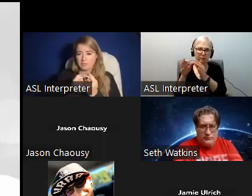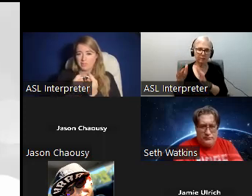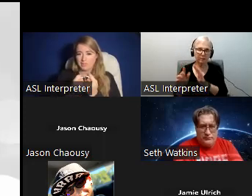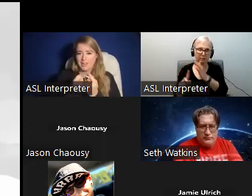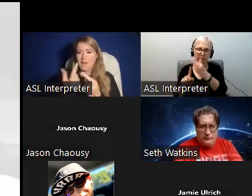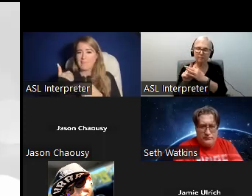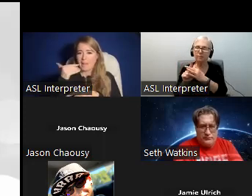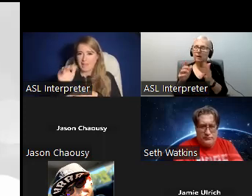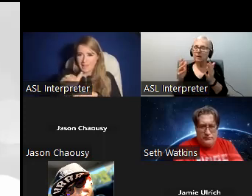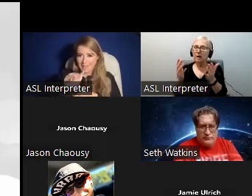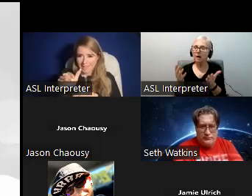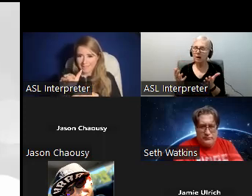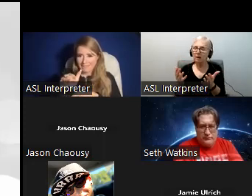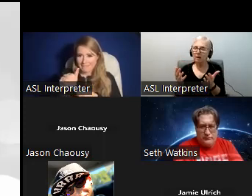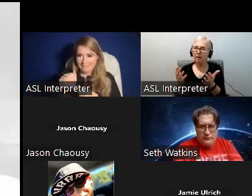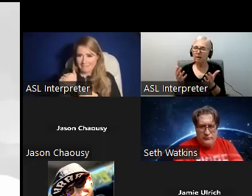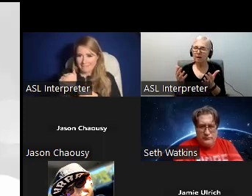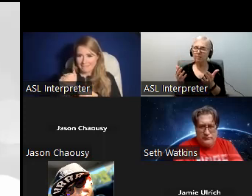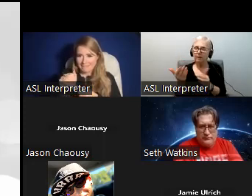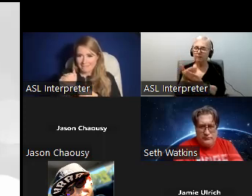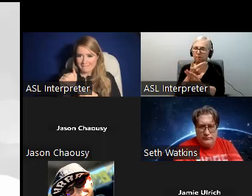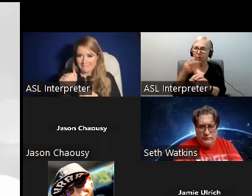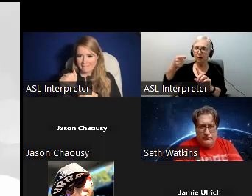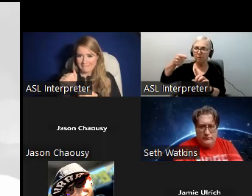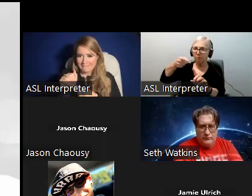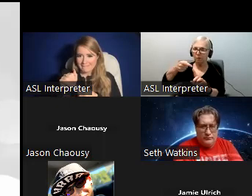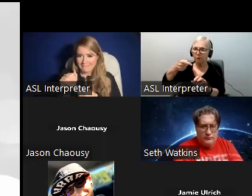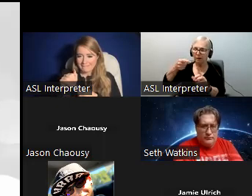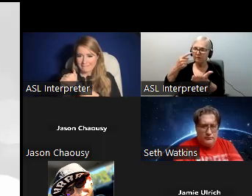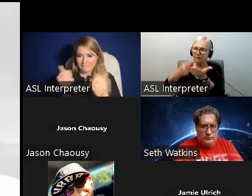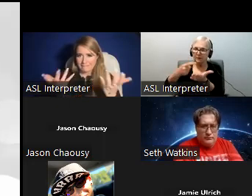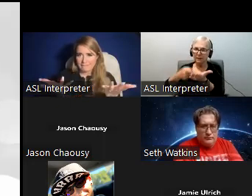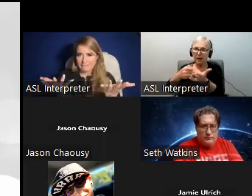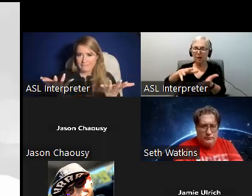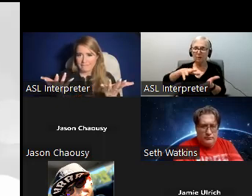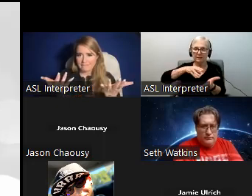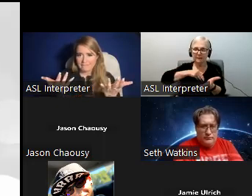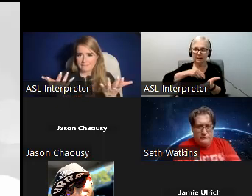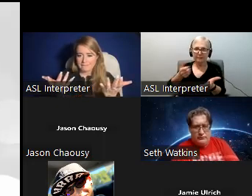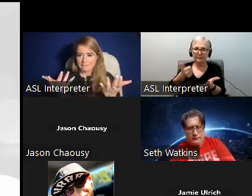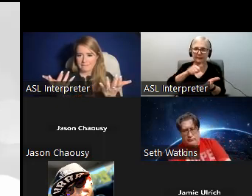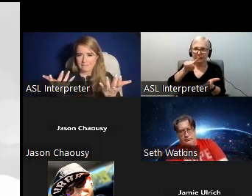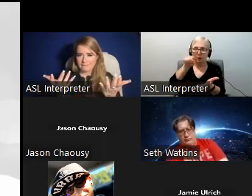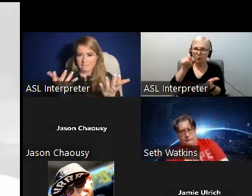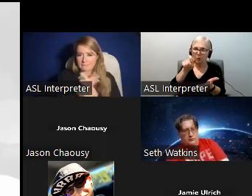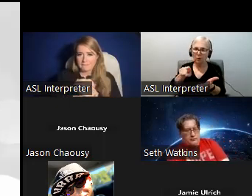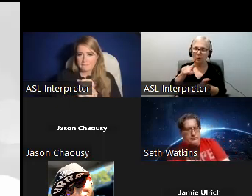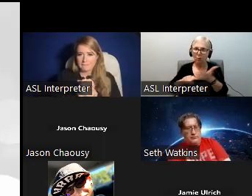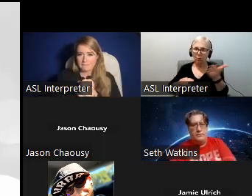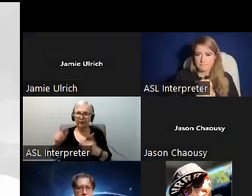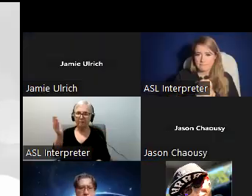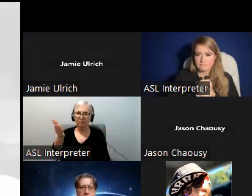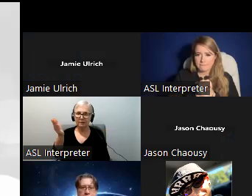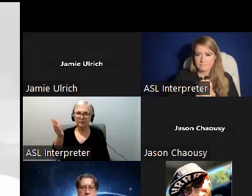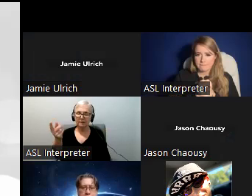At this point, before we get to our discussion, I'd be glad to take your questions about what I've presented here today.